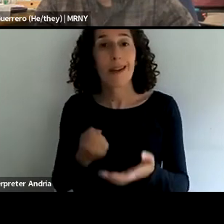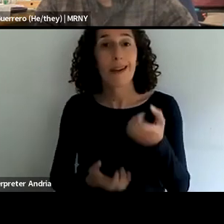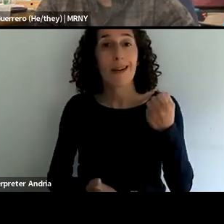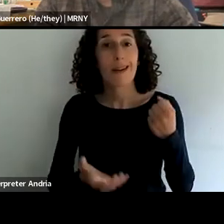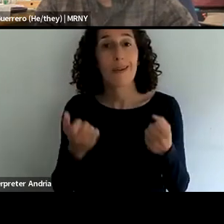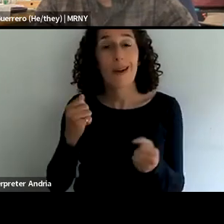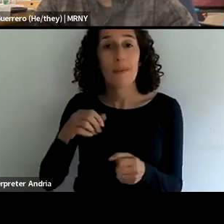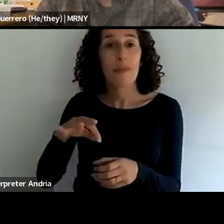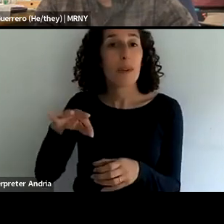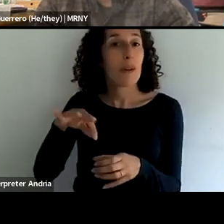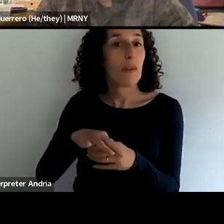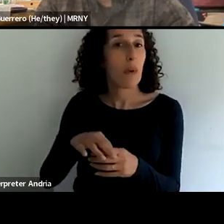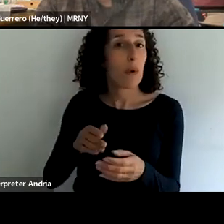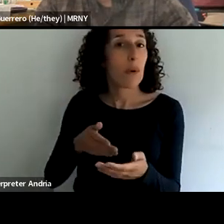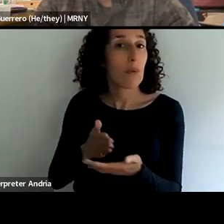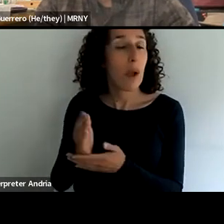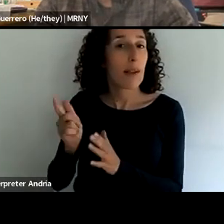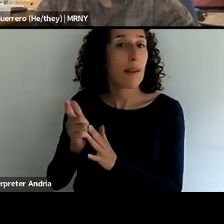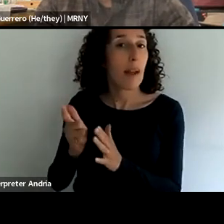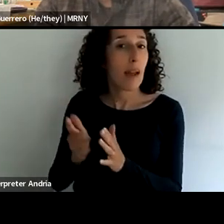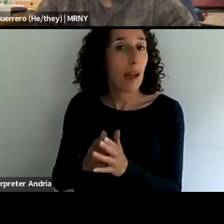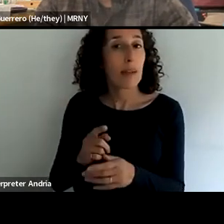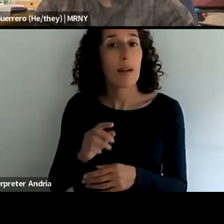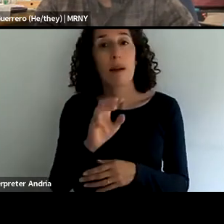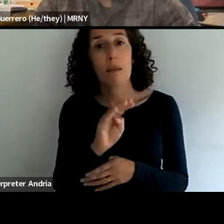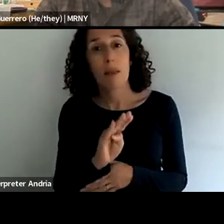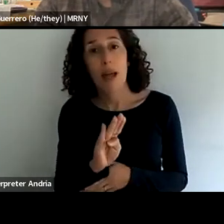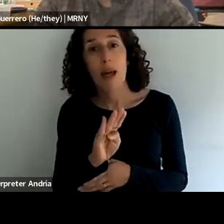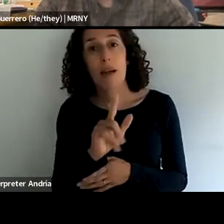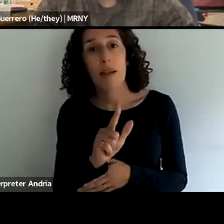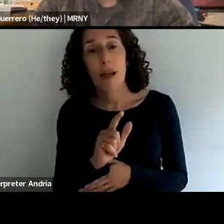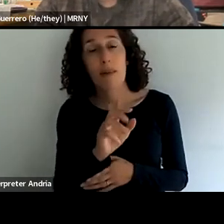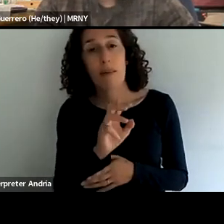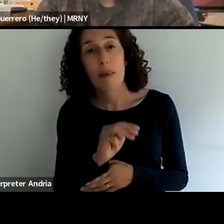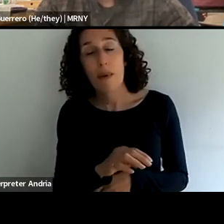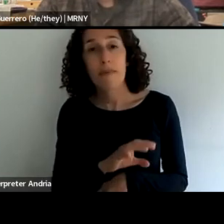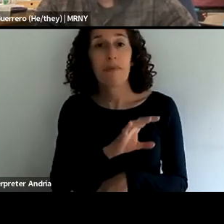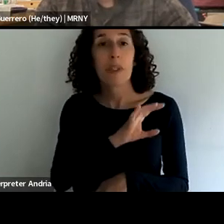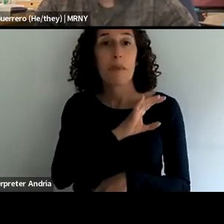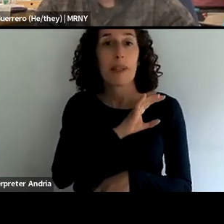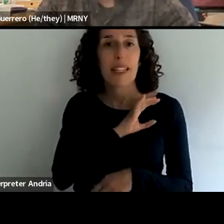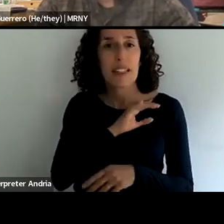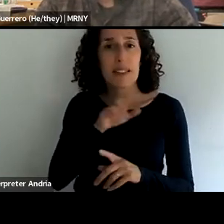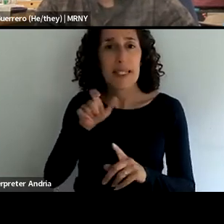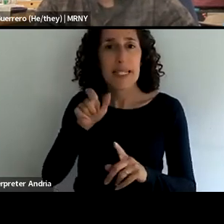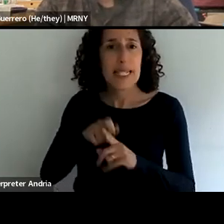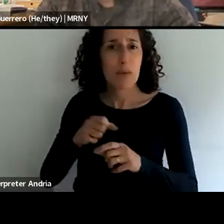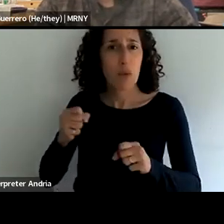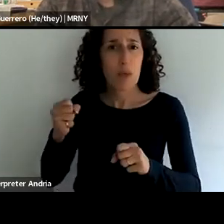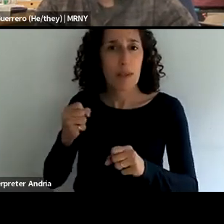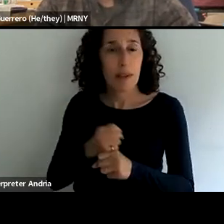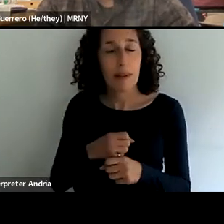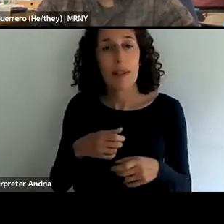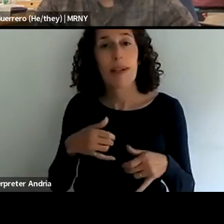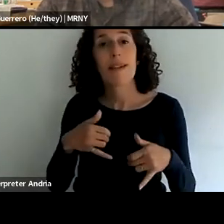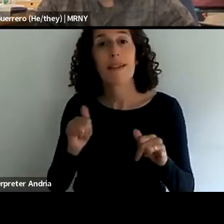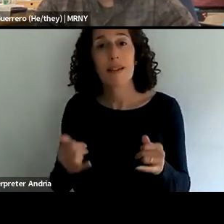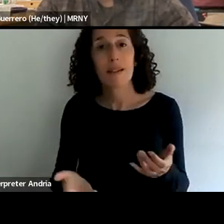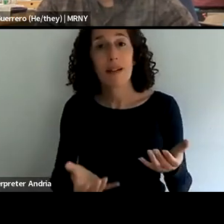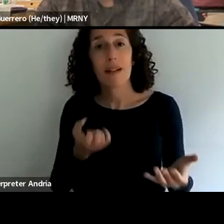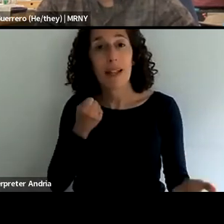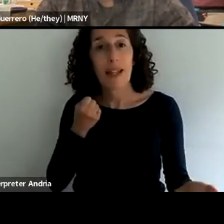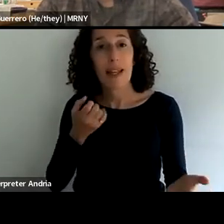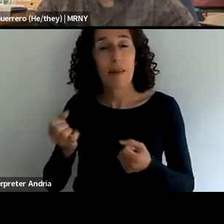know, obviously Black Lives Matter, and the fact that like police brutality is still claiming lives, right? And it's just